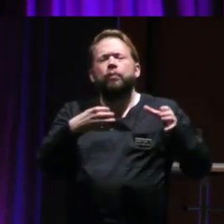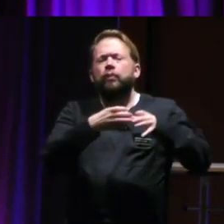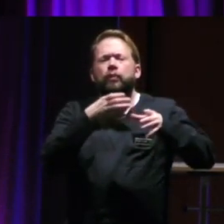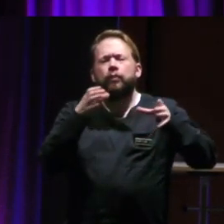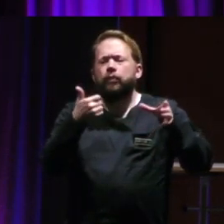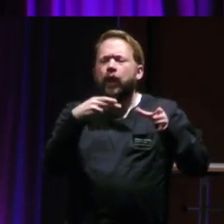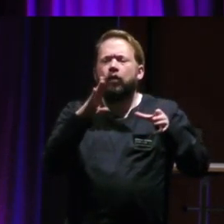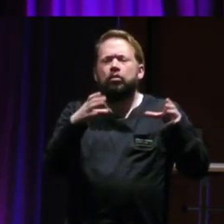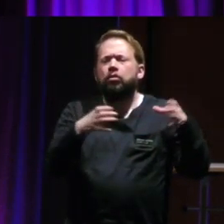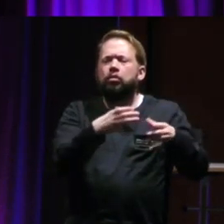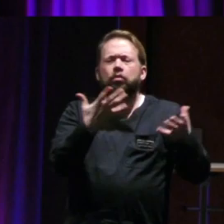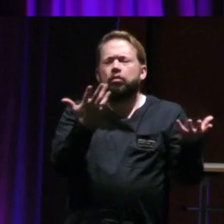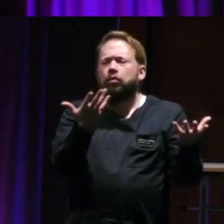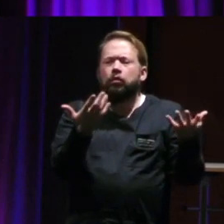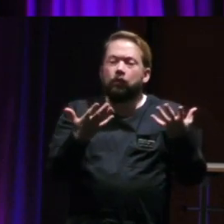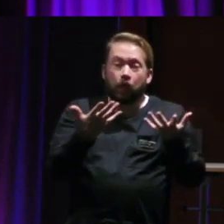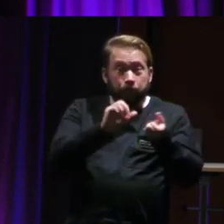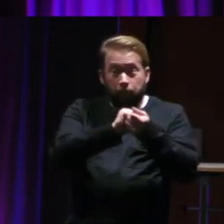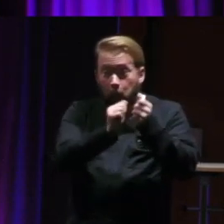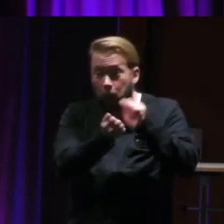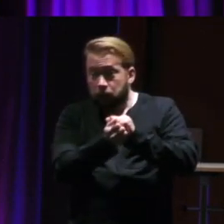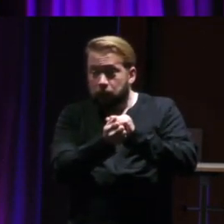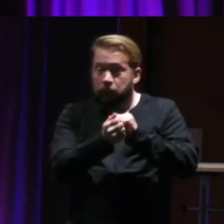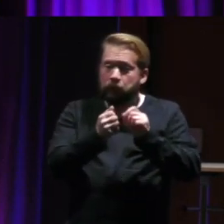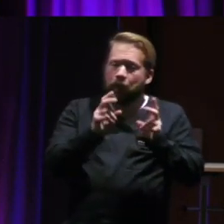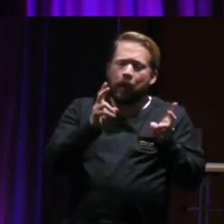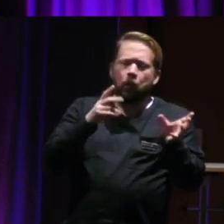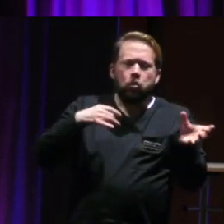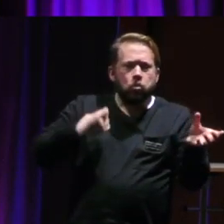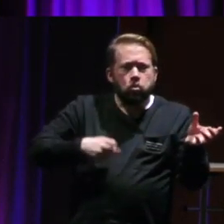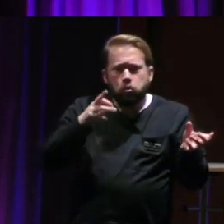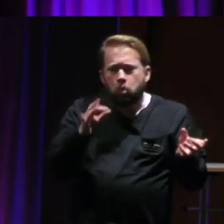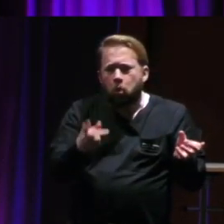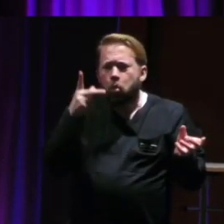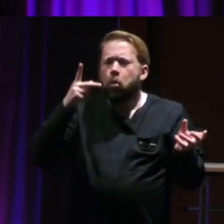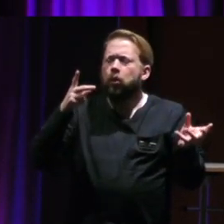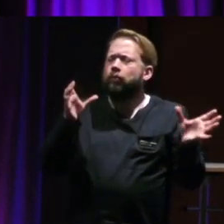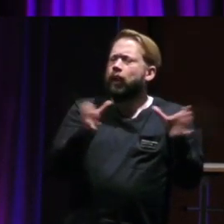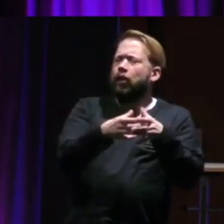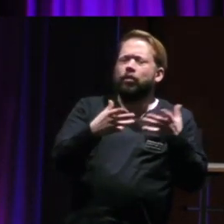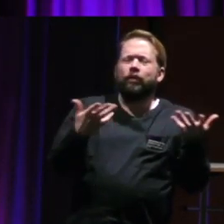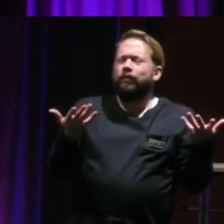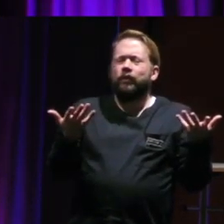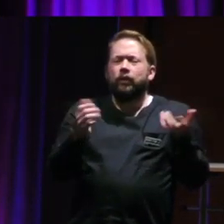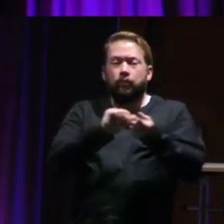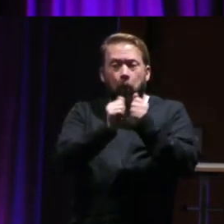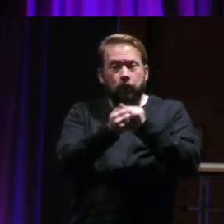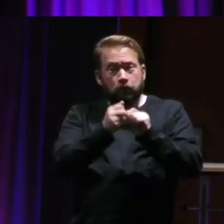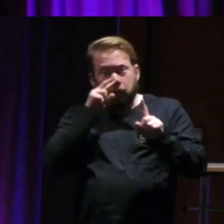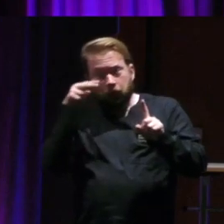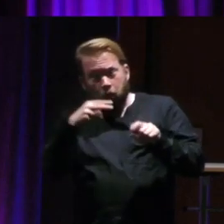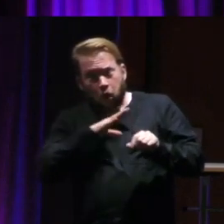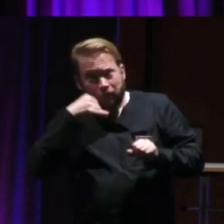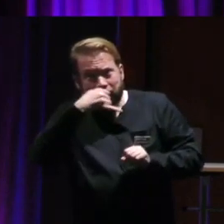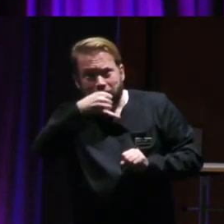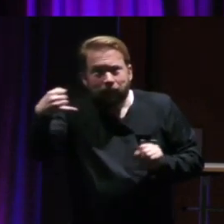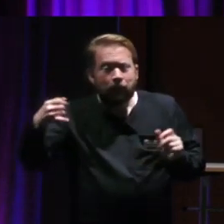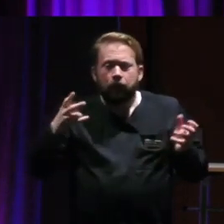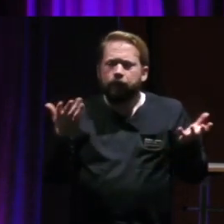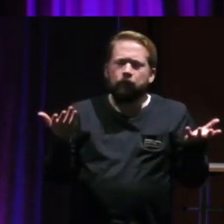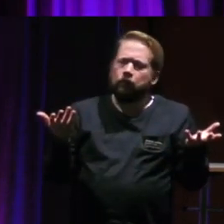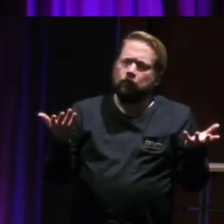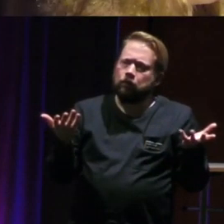example, describe yourselves as a political band or a rock band with political views? Or if there is a difference, how would you describe your